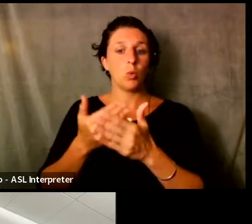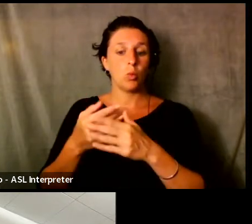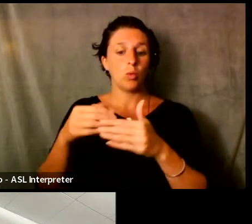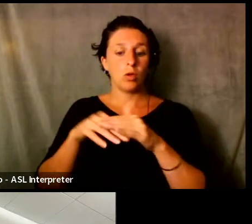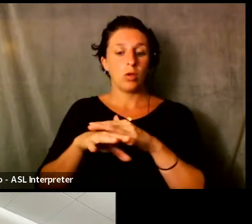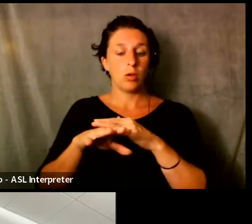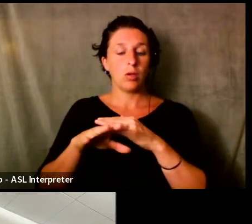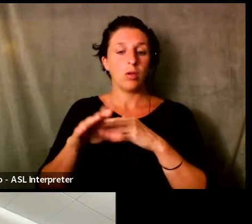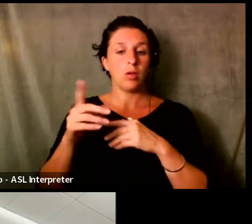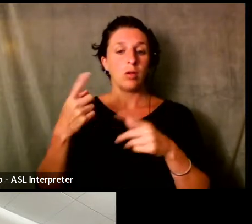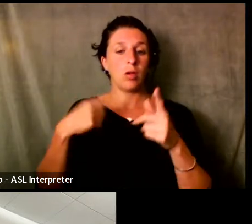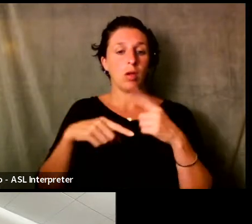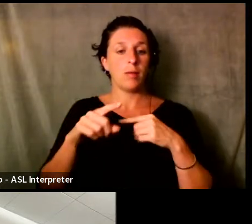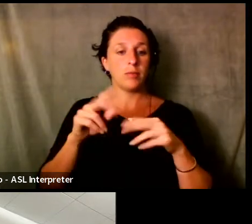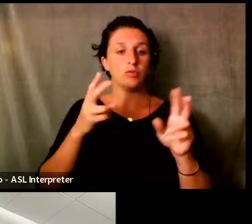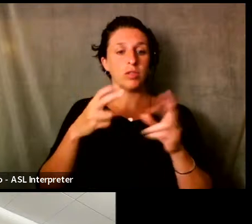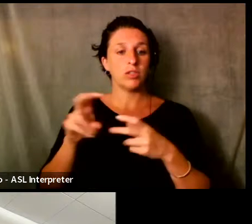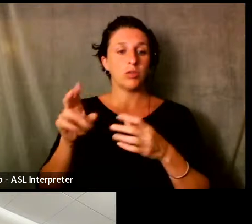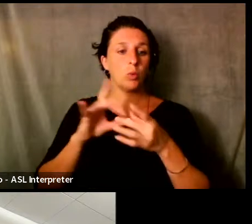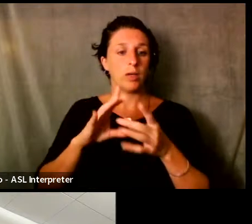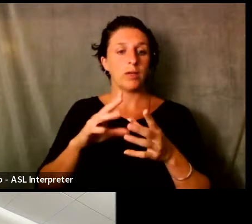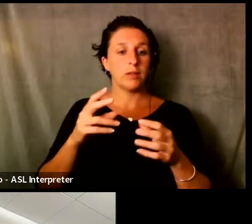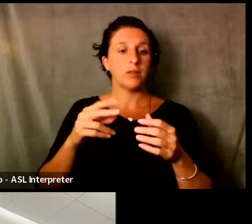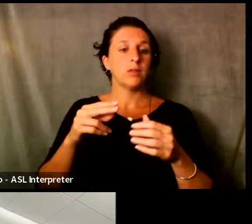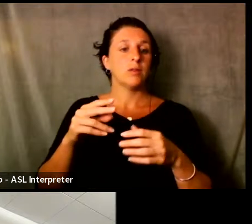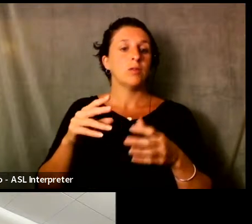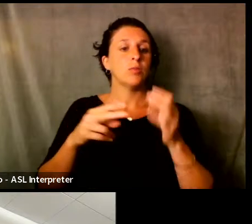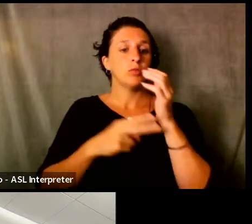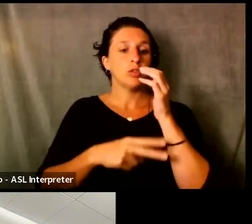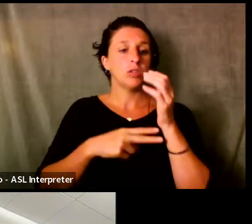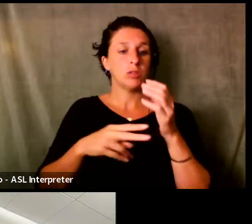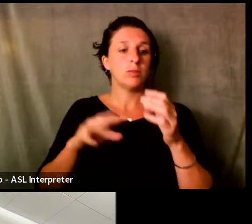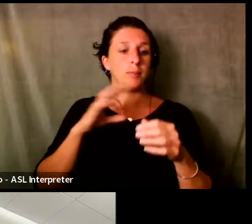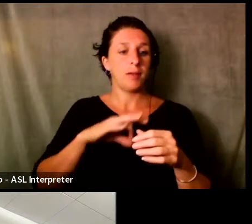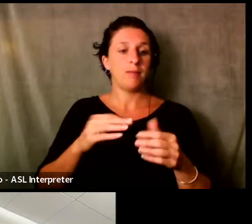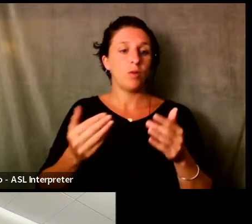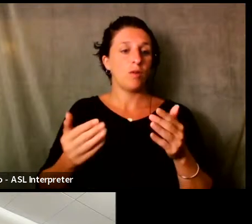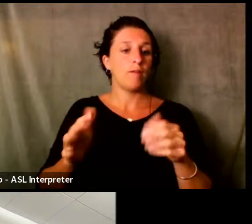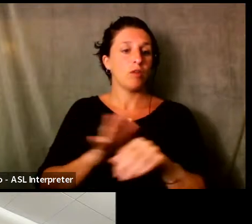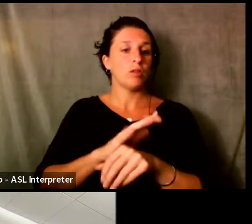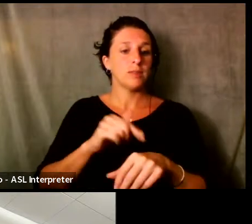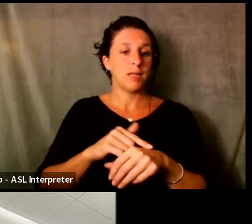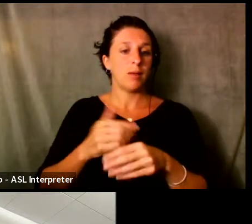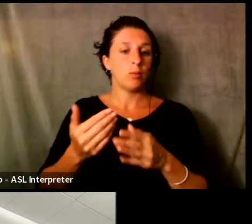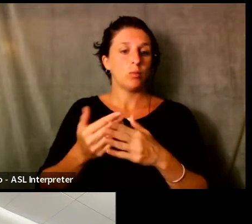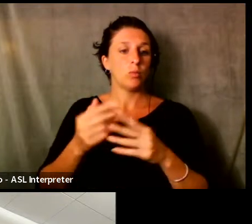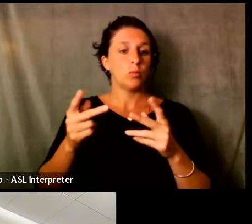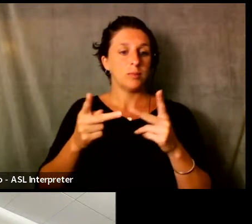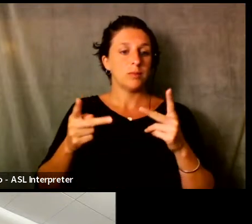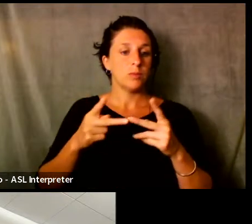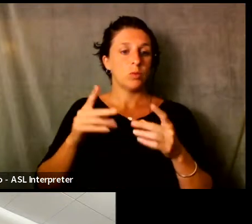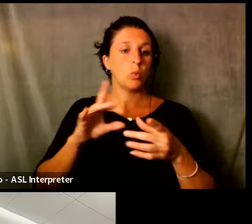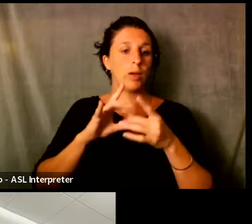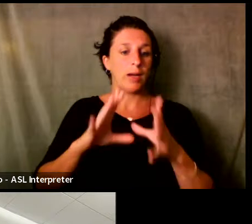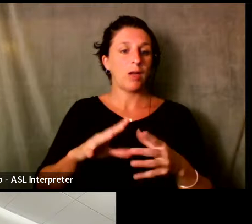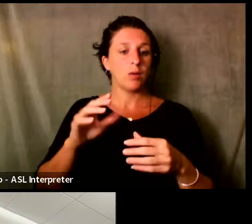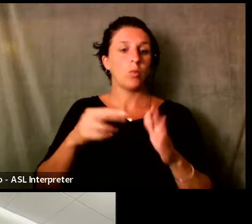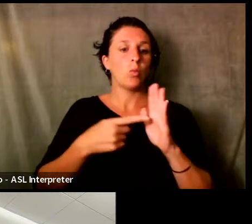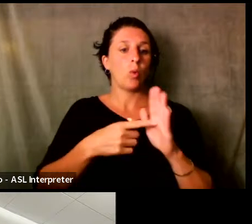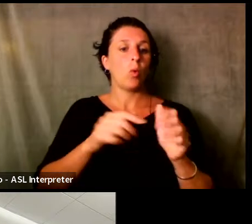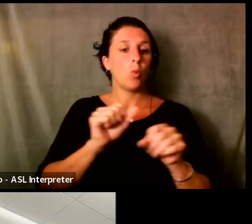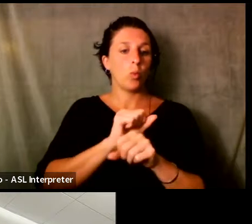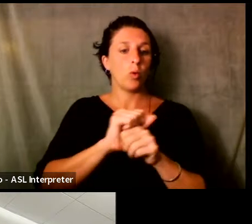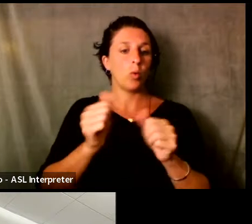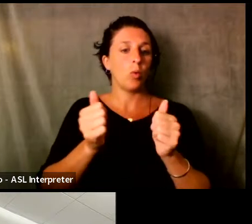Newcomer transition coordinator. Bridge would benefit by incorporating a full-time newcomer transition coordinator. The role will work closely with the principal and